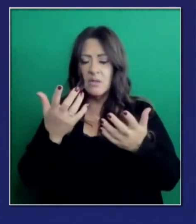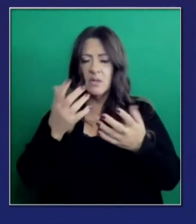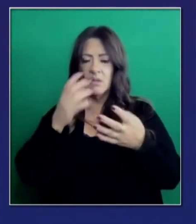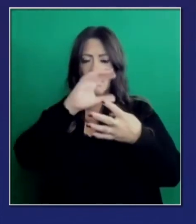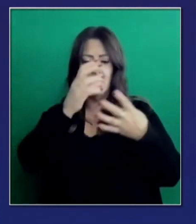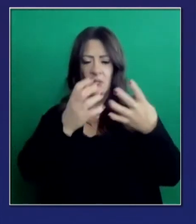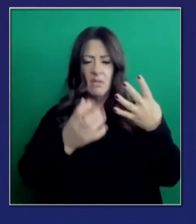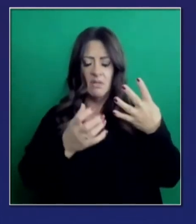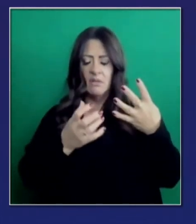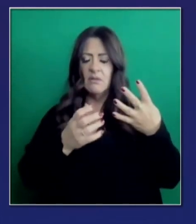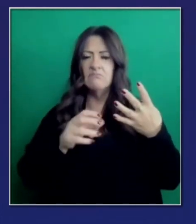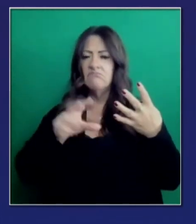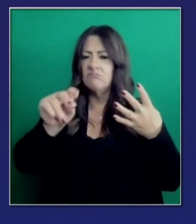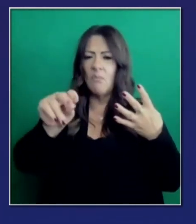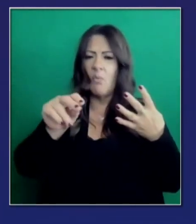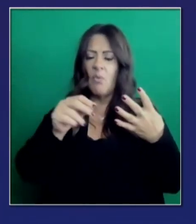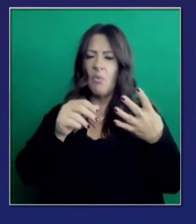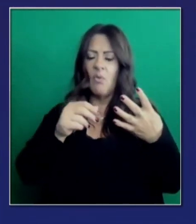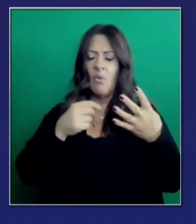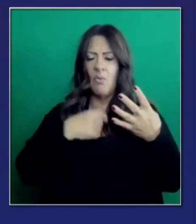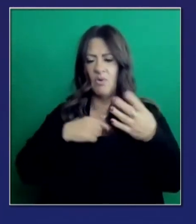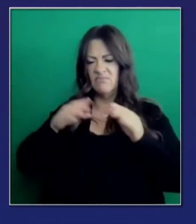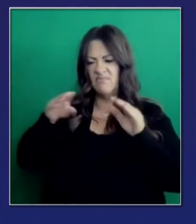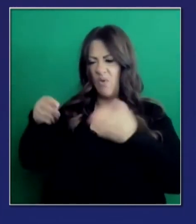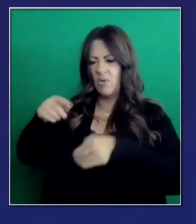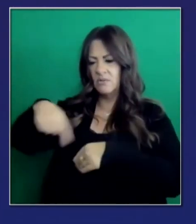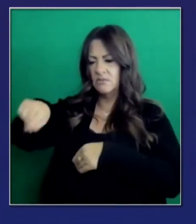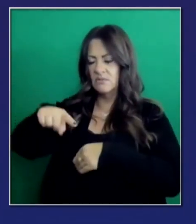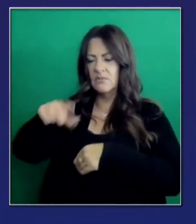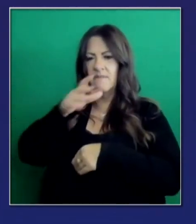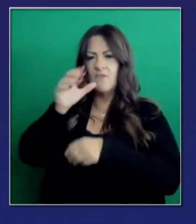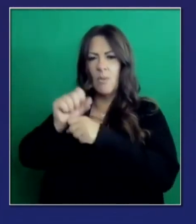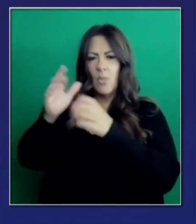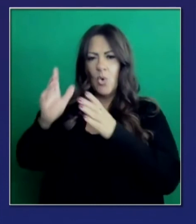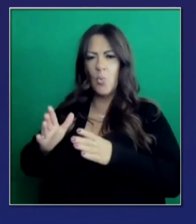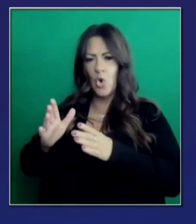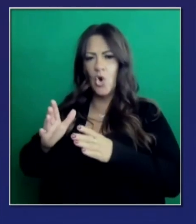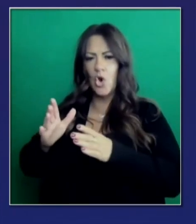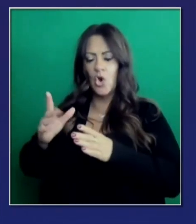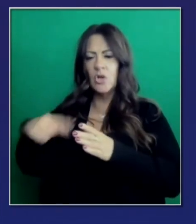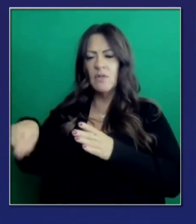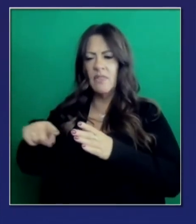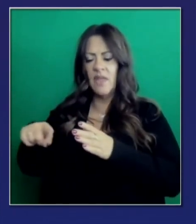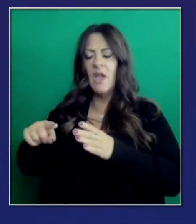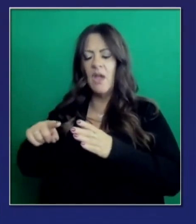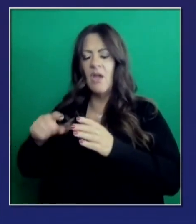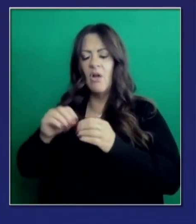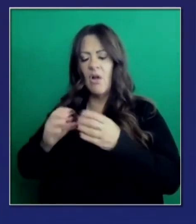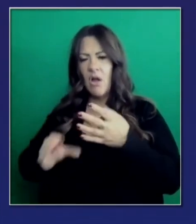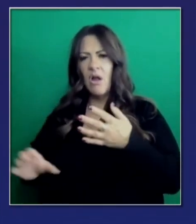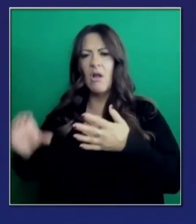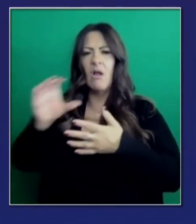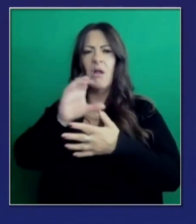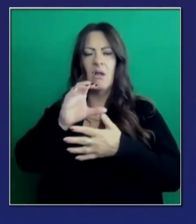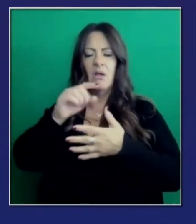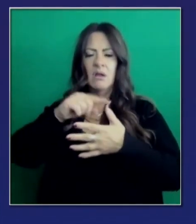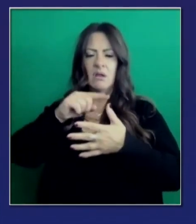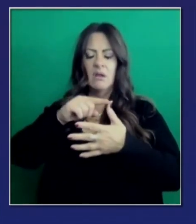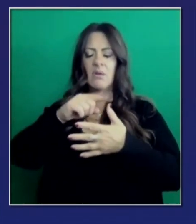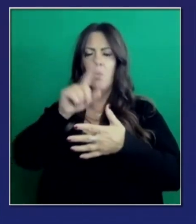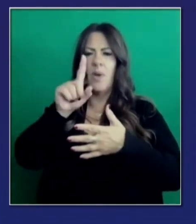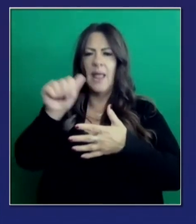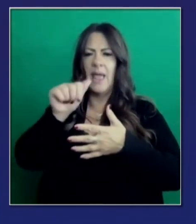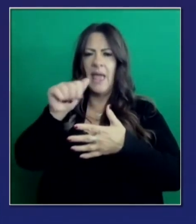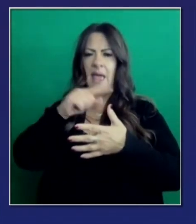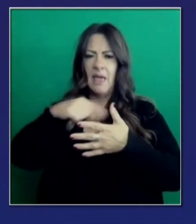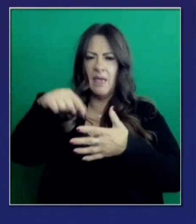keeping our farm workers, our agricultural workers in that top tier, 65 and over, healthcare workers, continue to